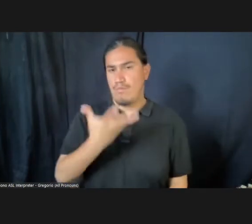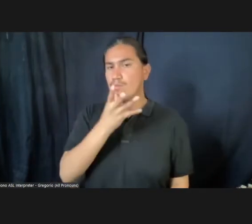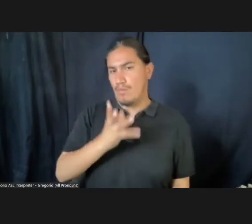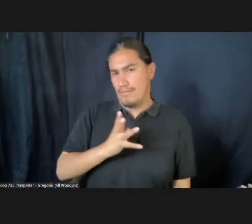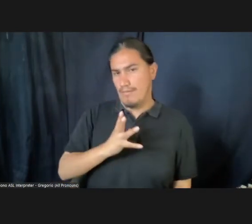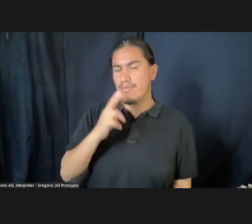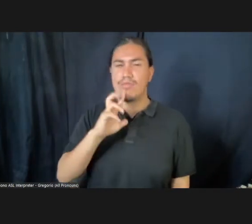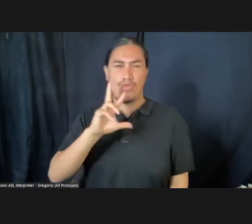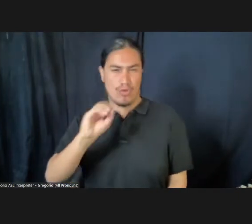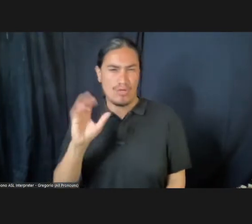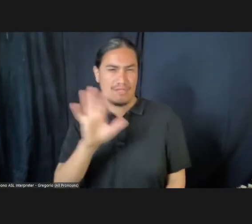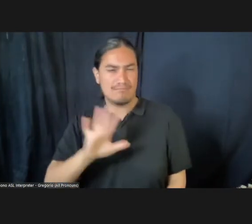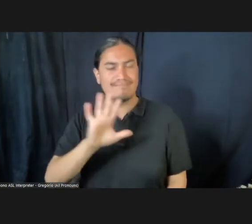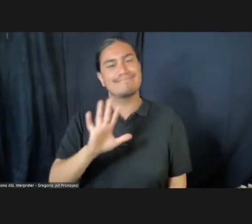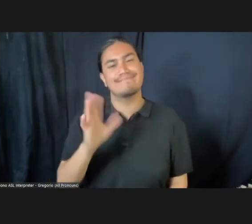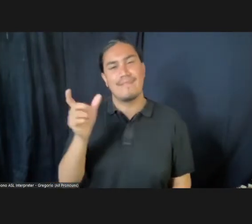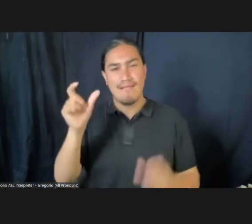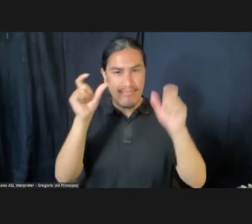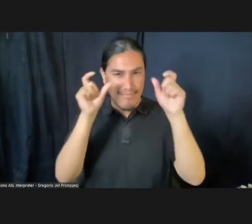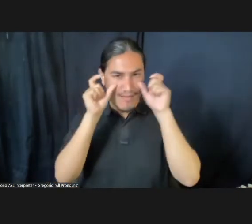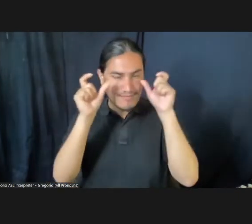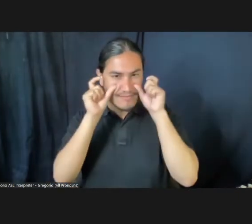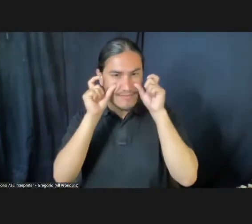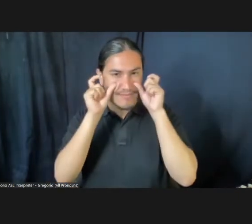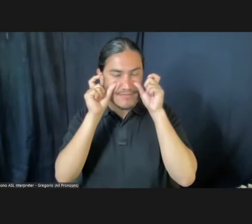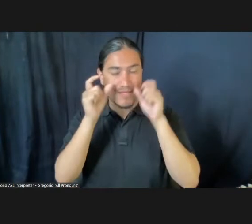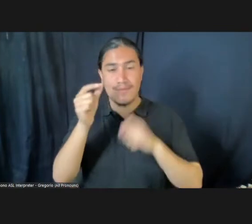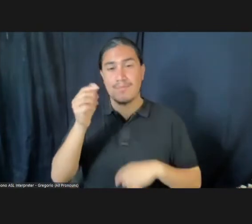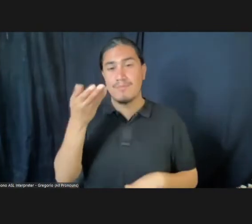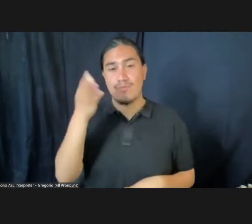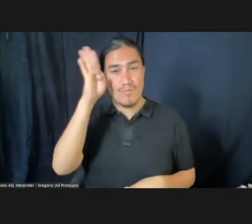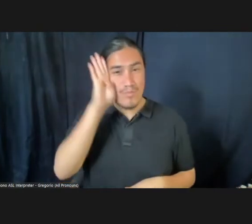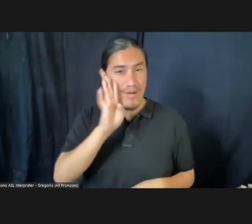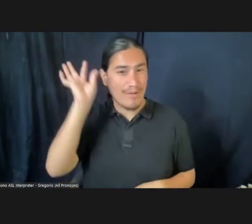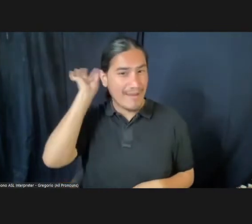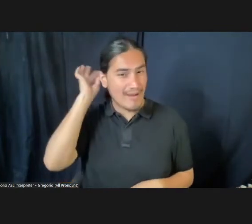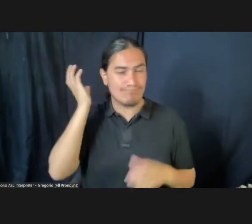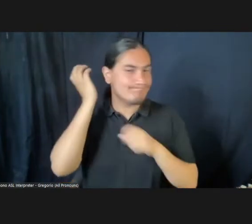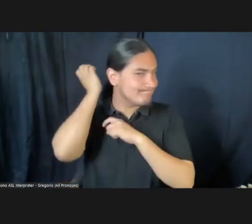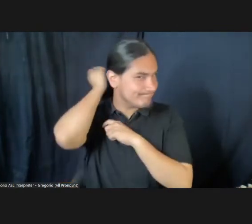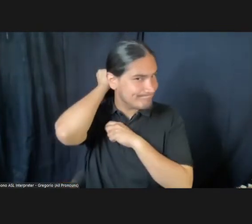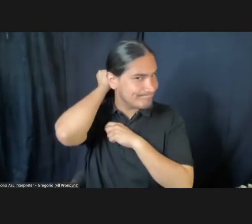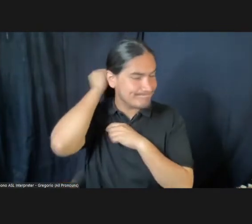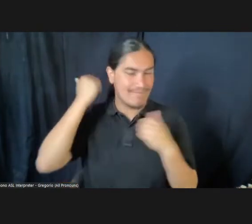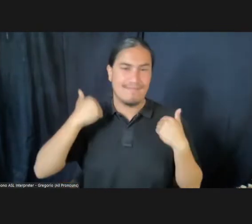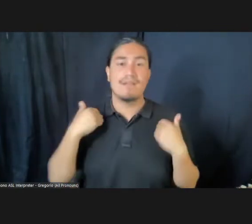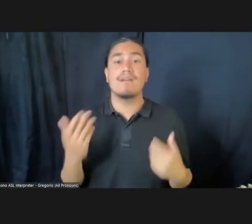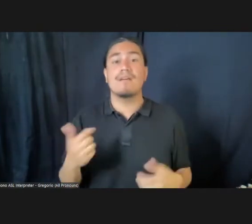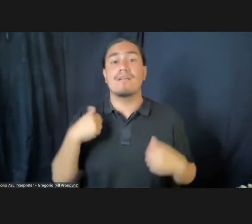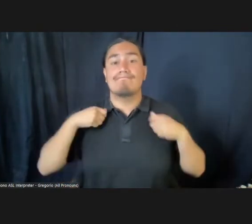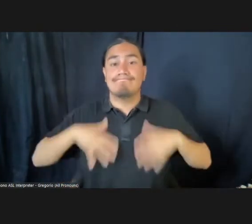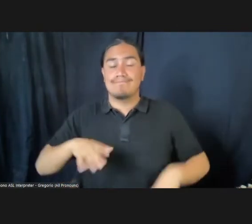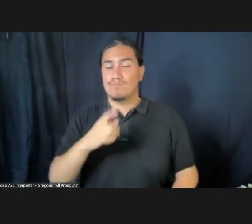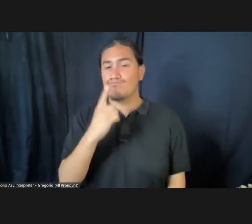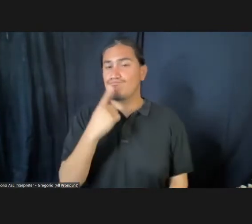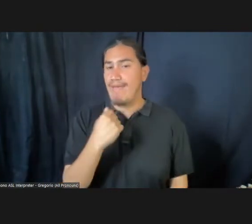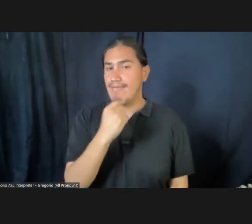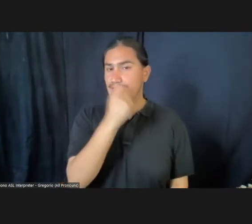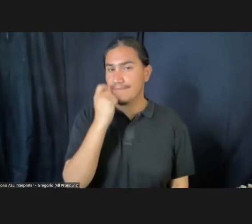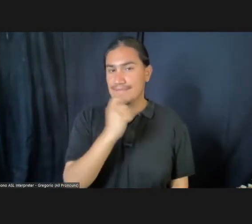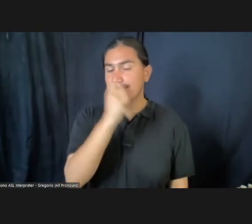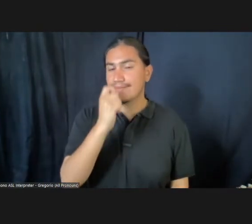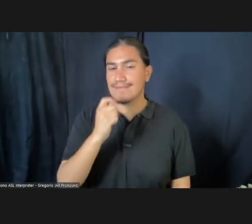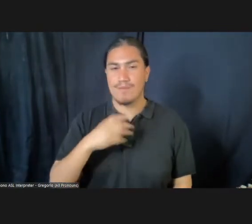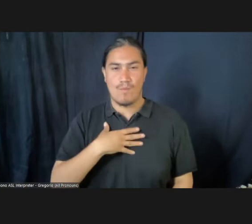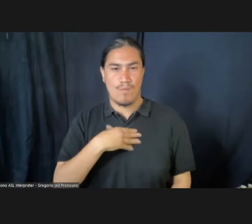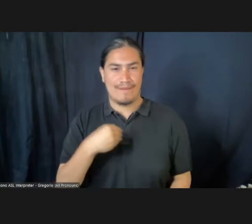my 30s, wearing glasses, with brown hair pulled back in a ponytail. I am wearing red lipstick and a white